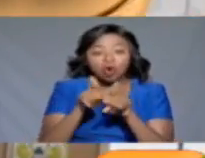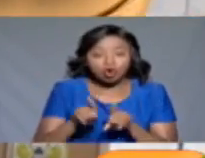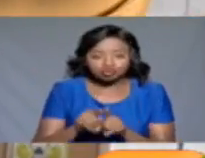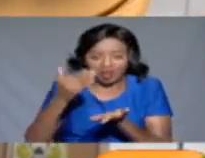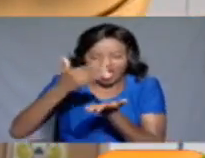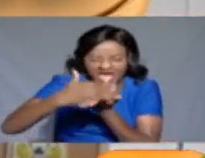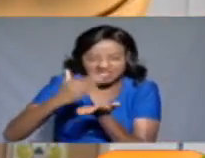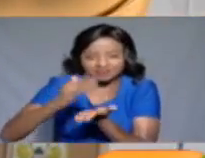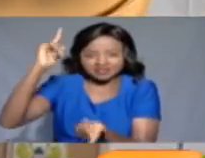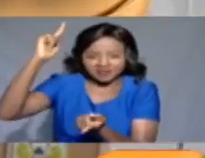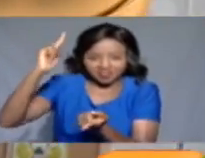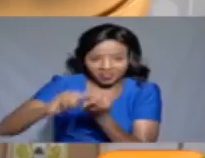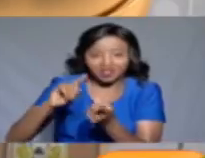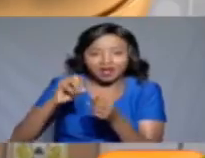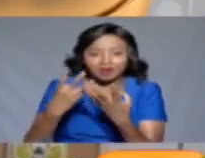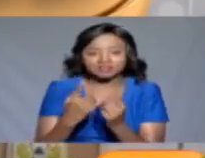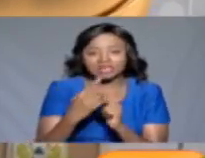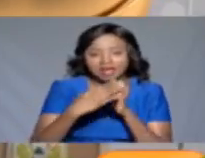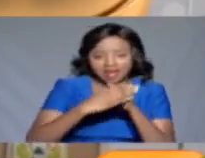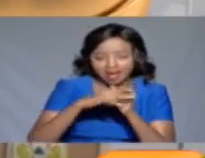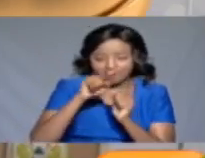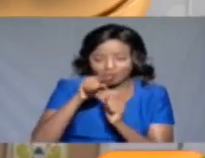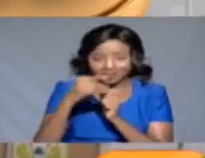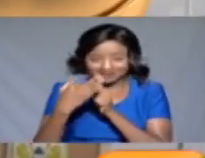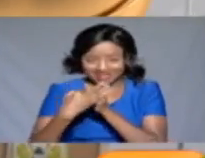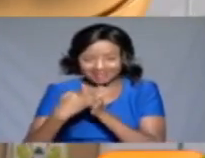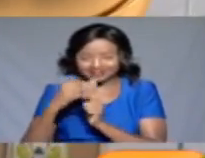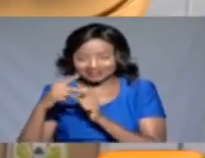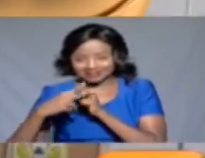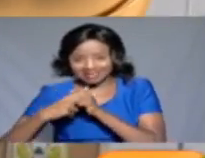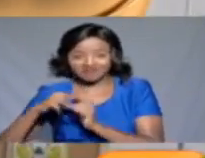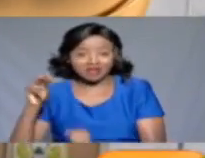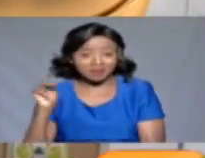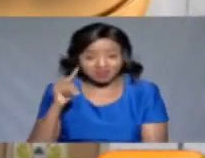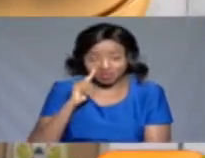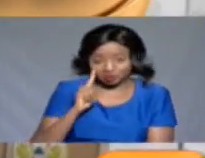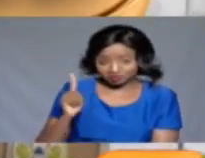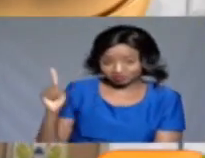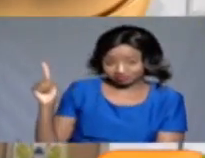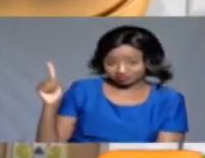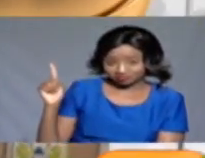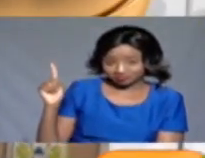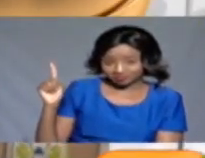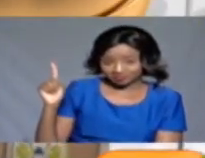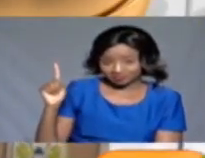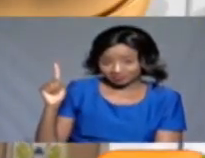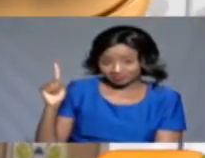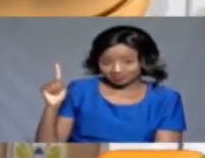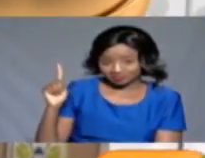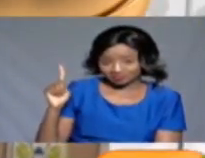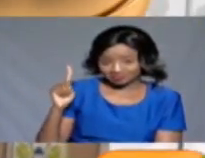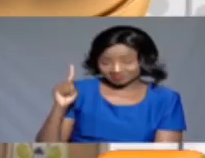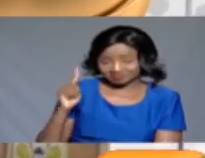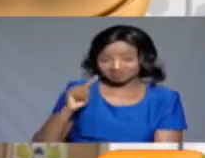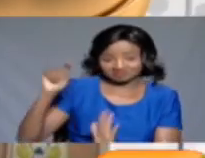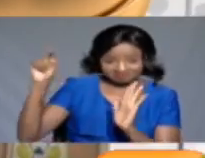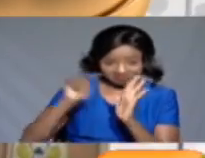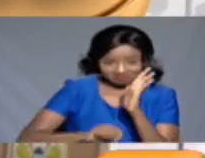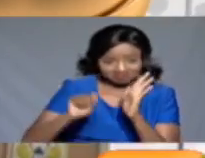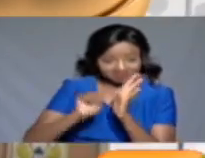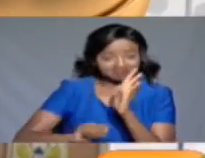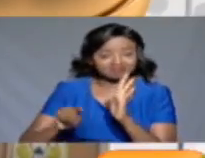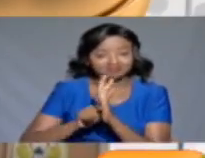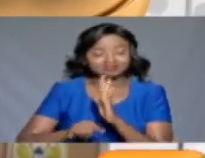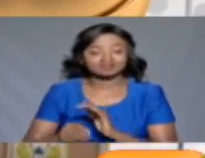by 9.87 million shillings and the hospitality budget slashed by 16.2 million shillings if the estimates are approved